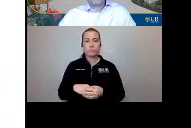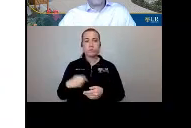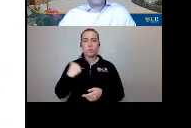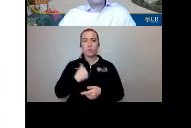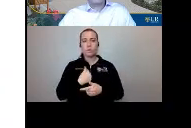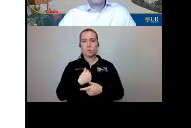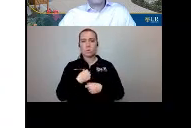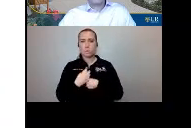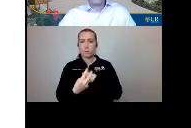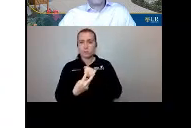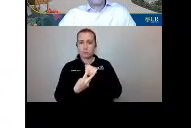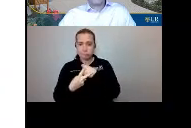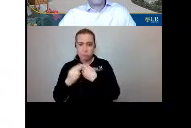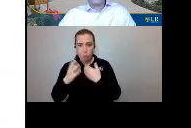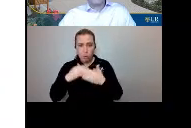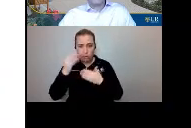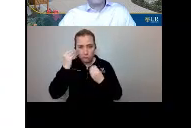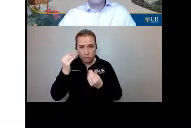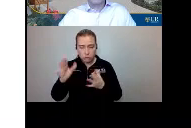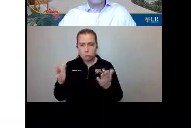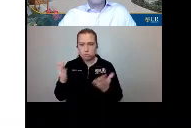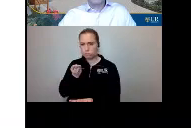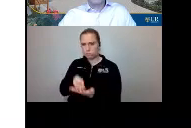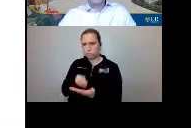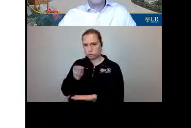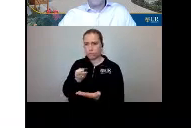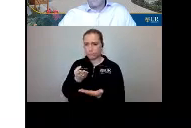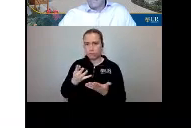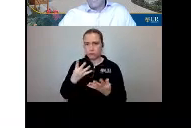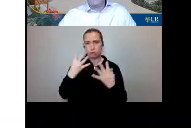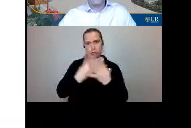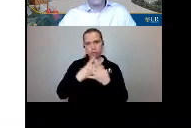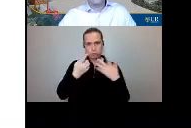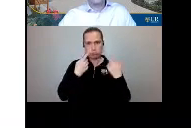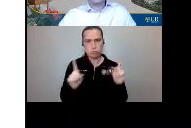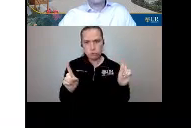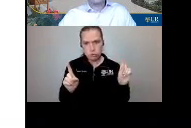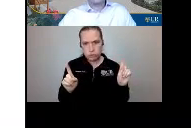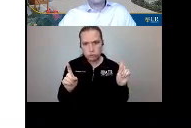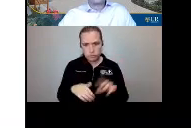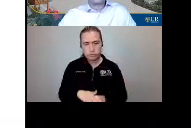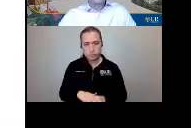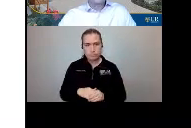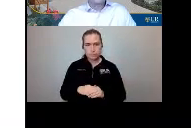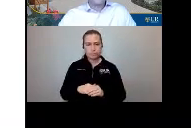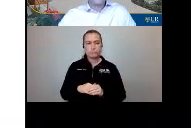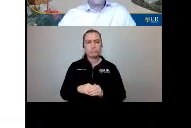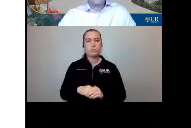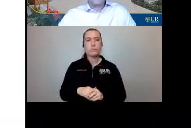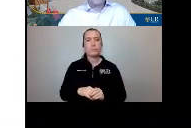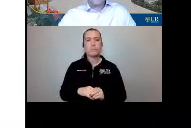equivalent benefits as we are seeing in the initial trials.